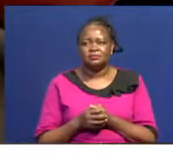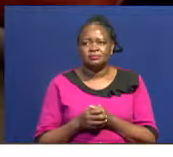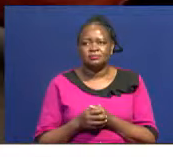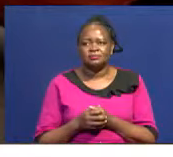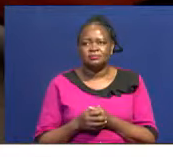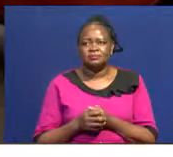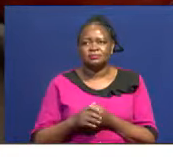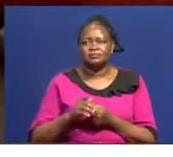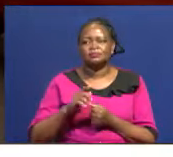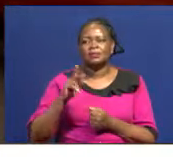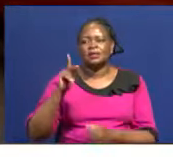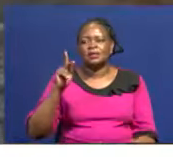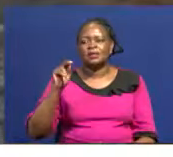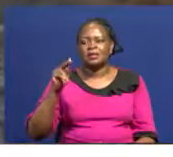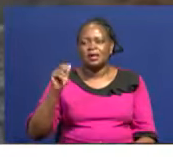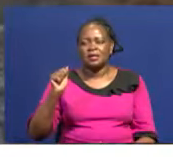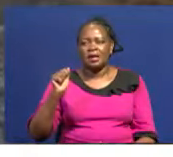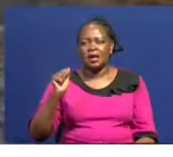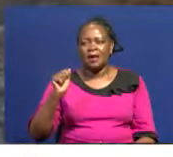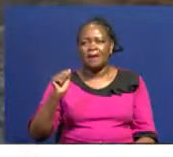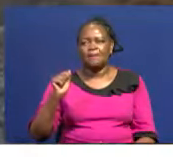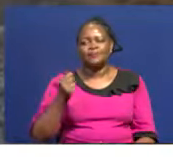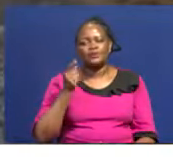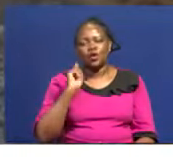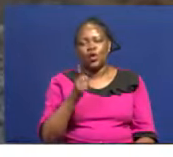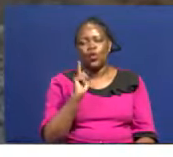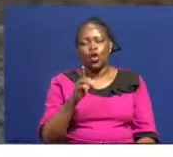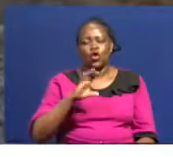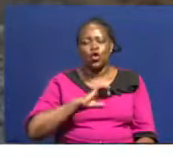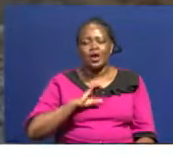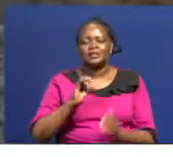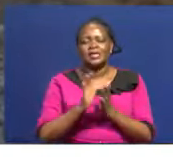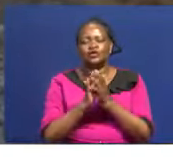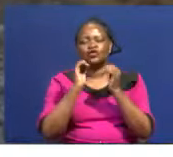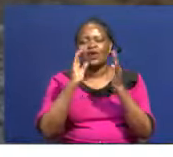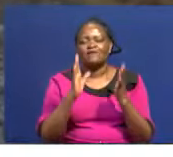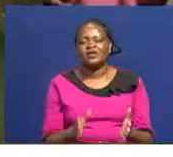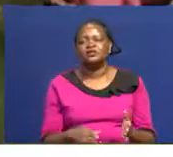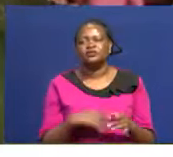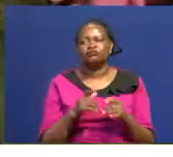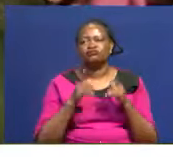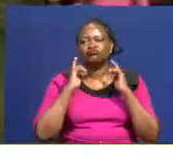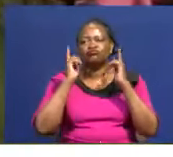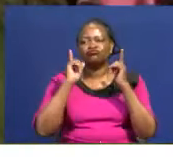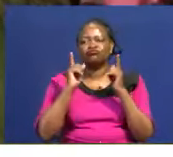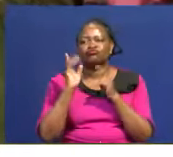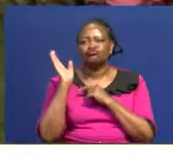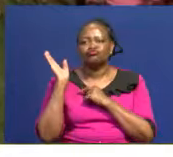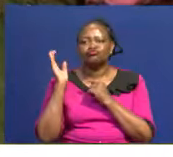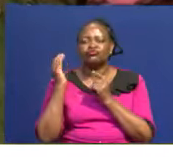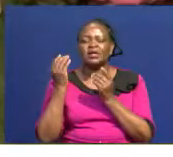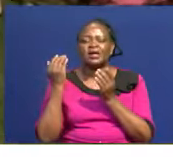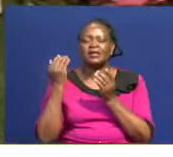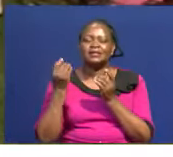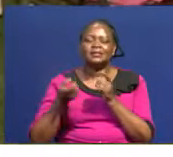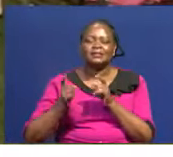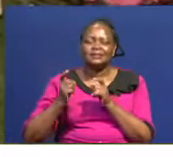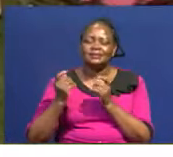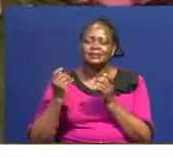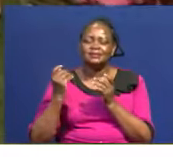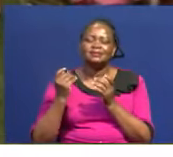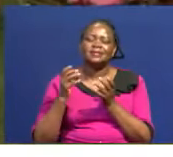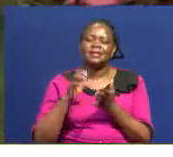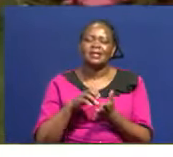Elsewhere, the Kenya National Highways Authority has put on notice owners and drivers of long-distance trailers following increased cases of